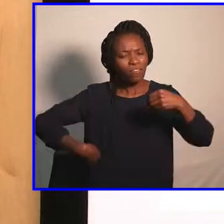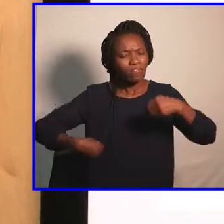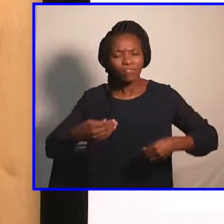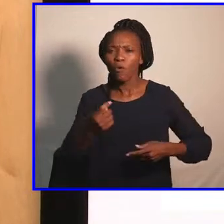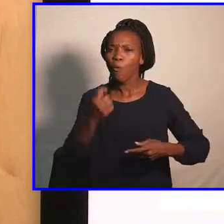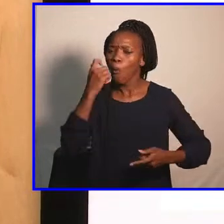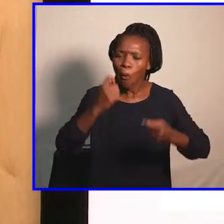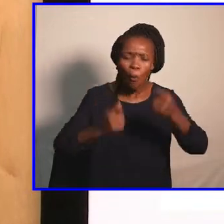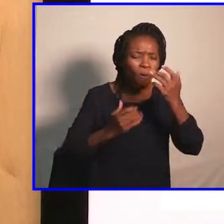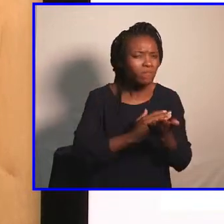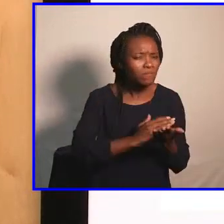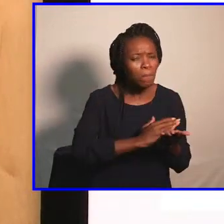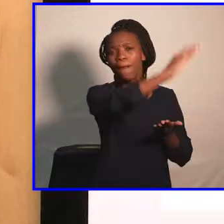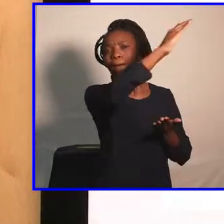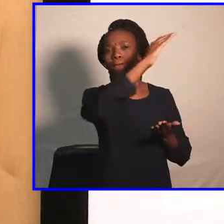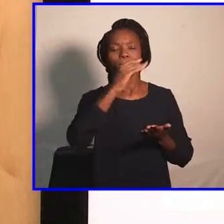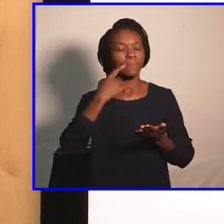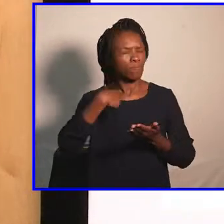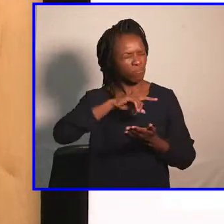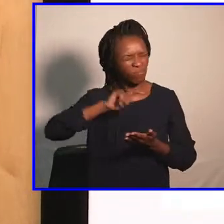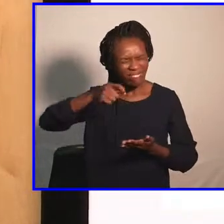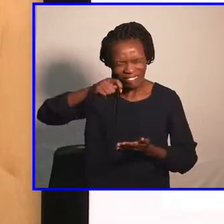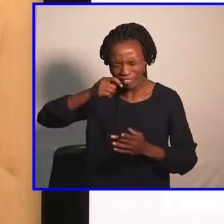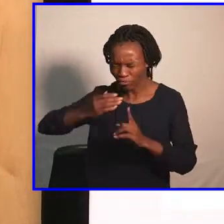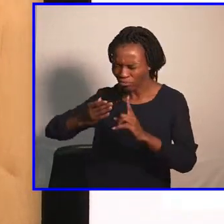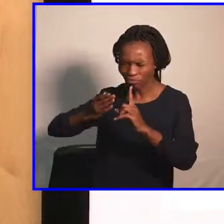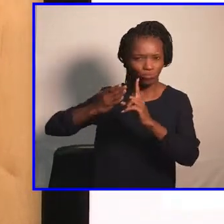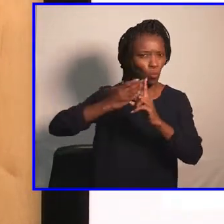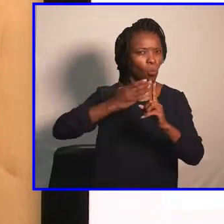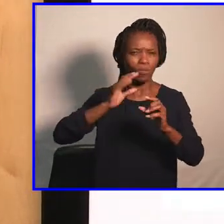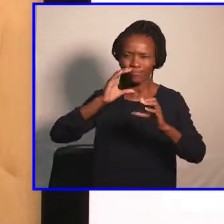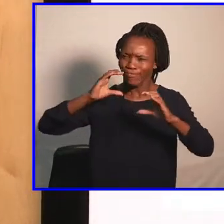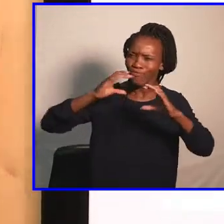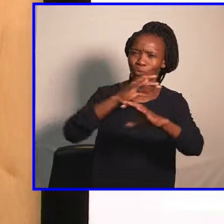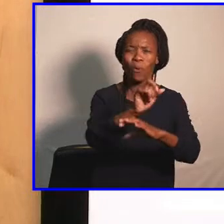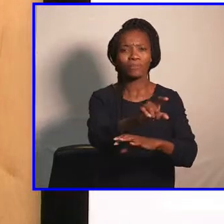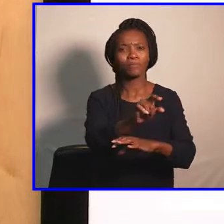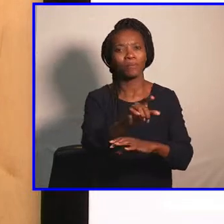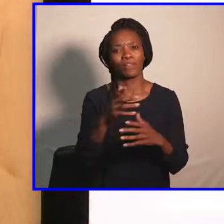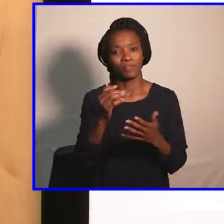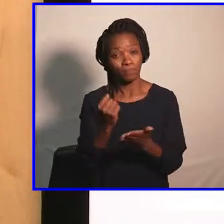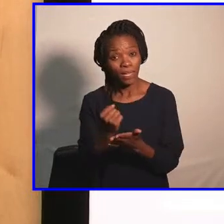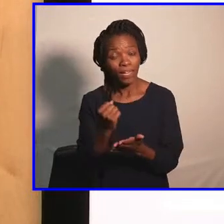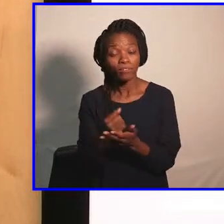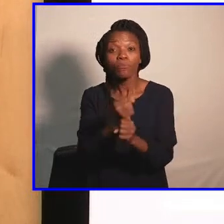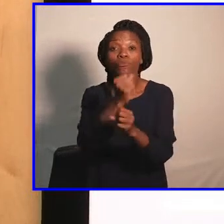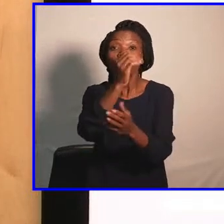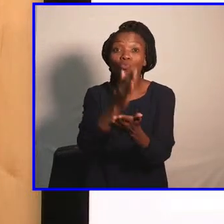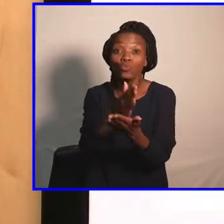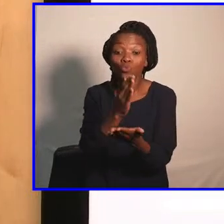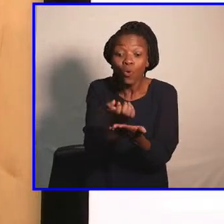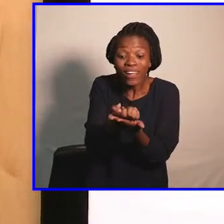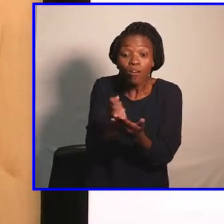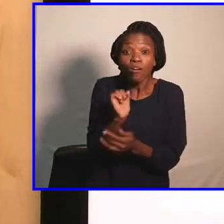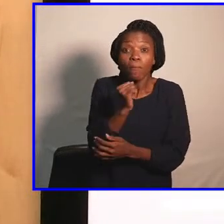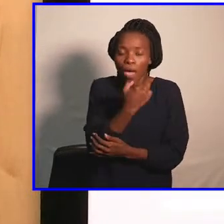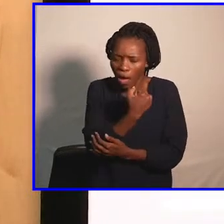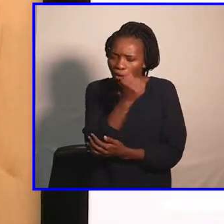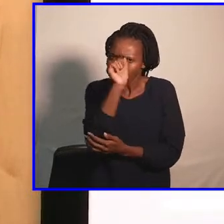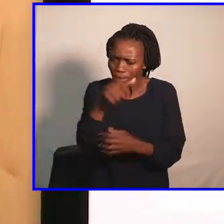corruption should be one of our key areas of focus, and to ensure that our economy does